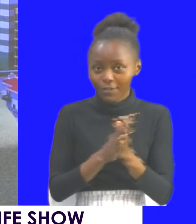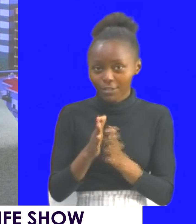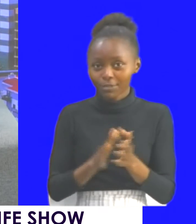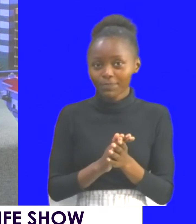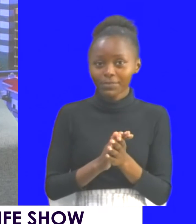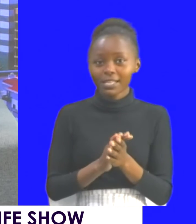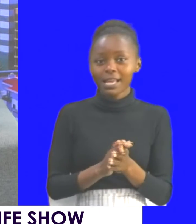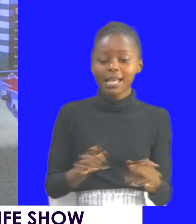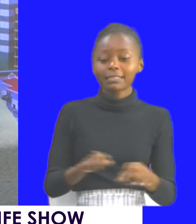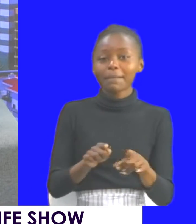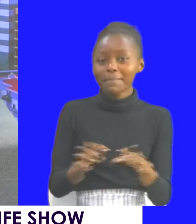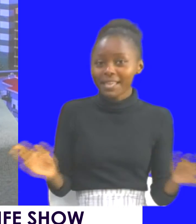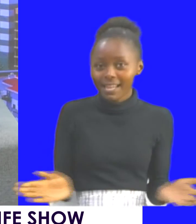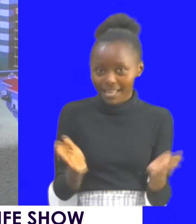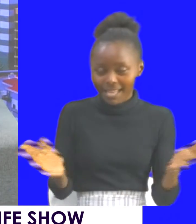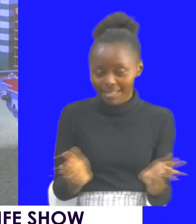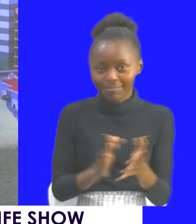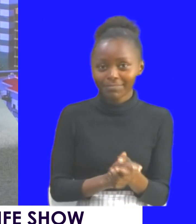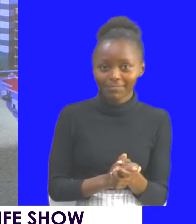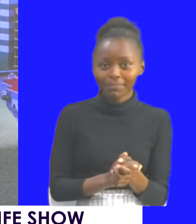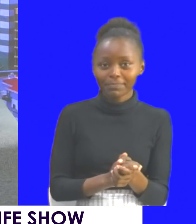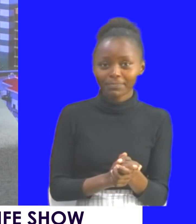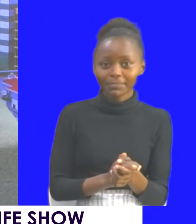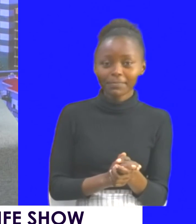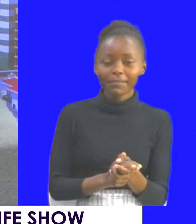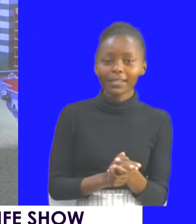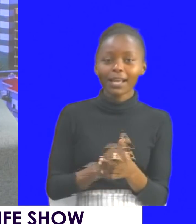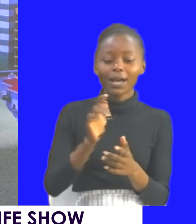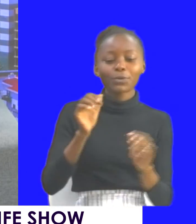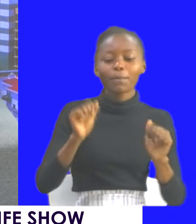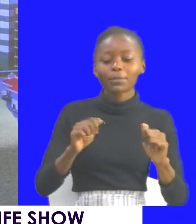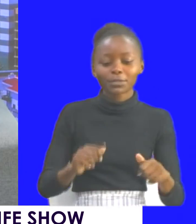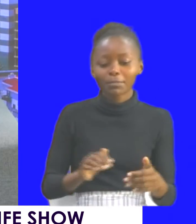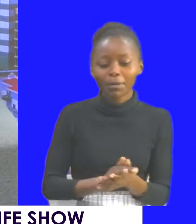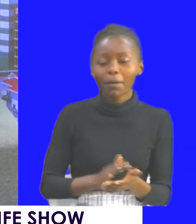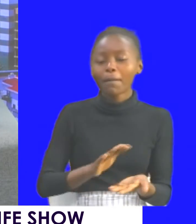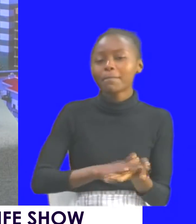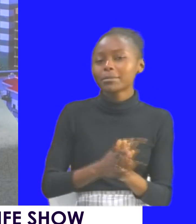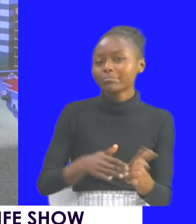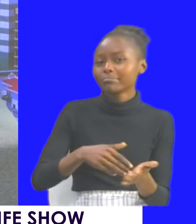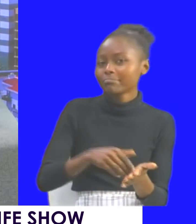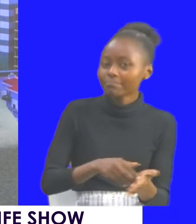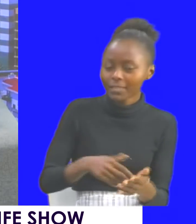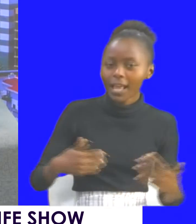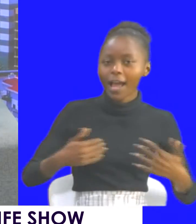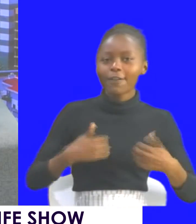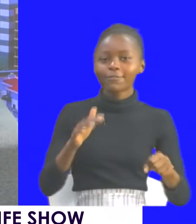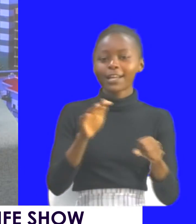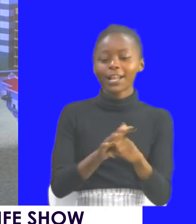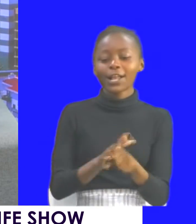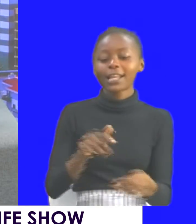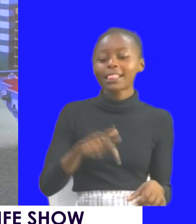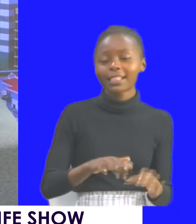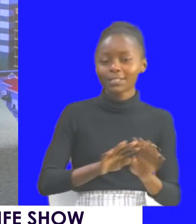someone encouraging you. You will run out of energy. There is a lot in this world that